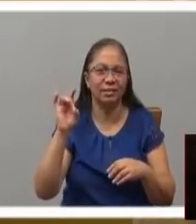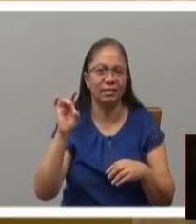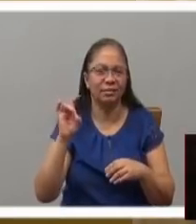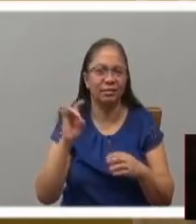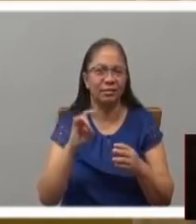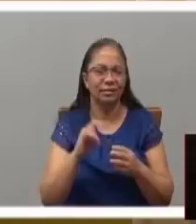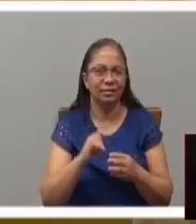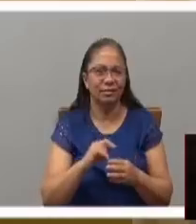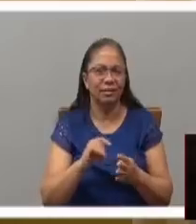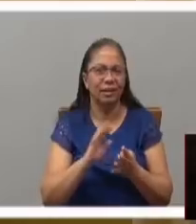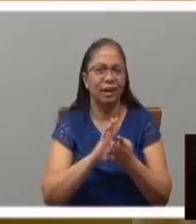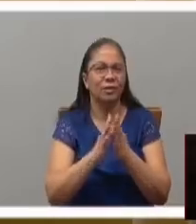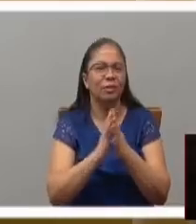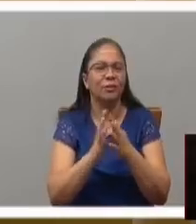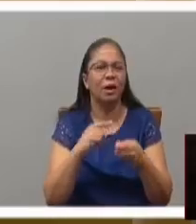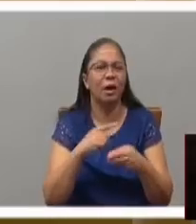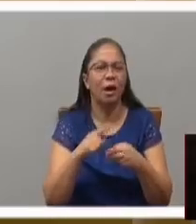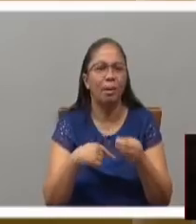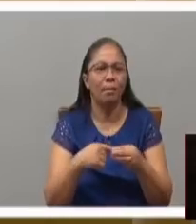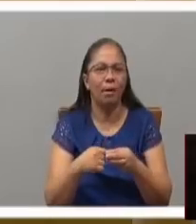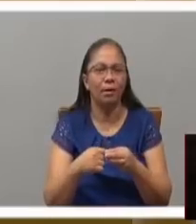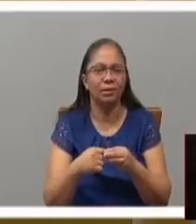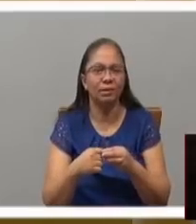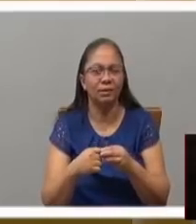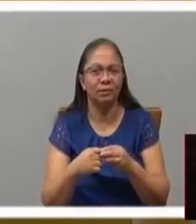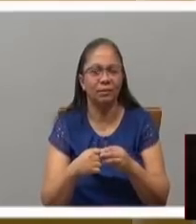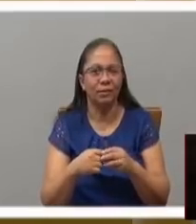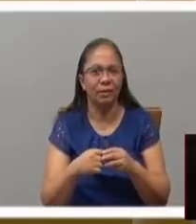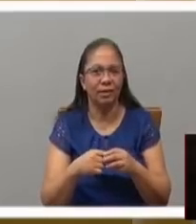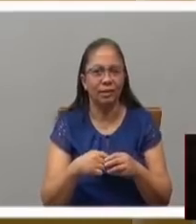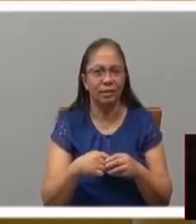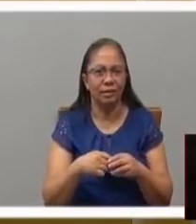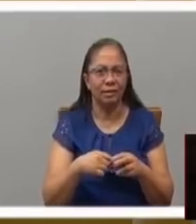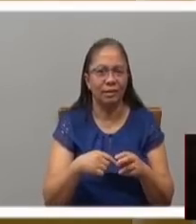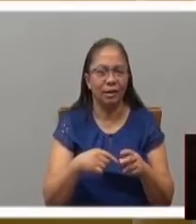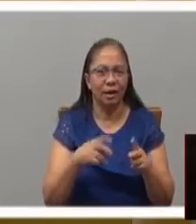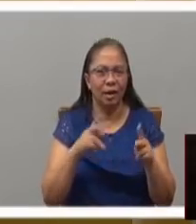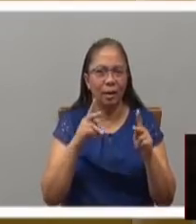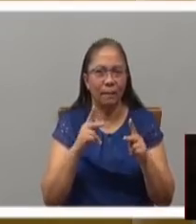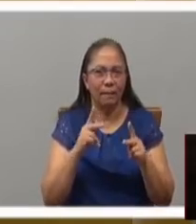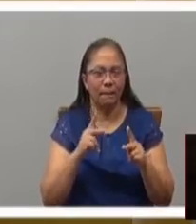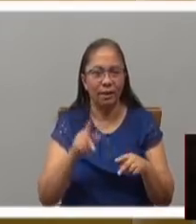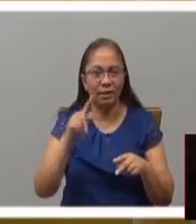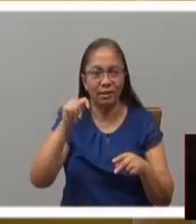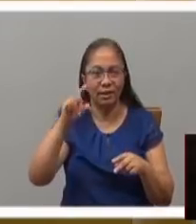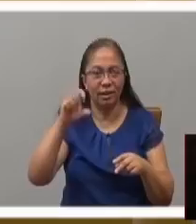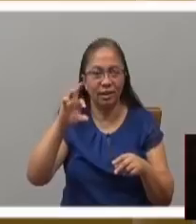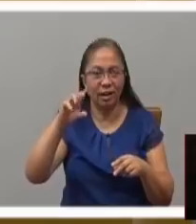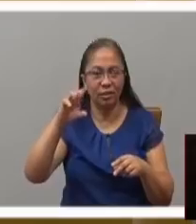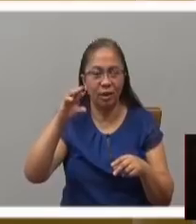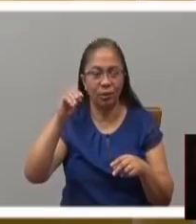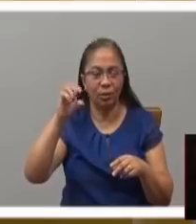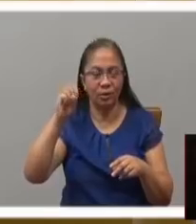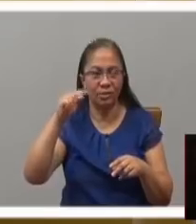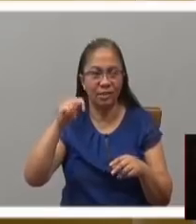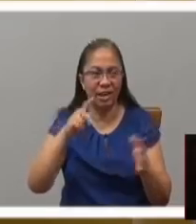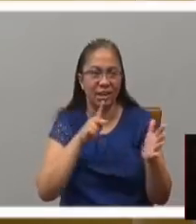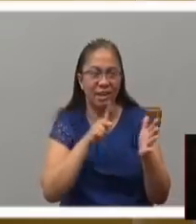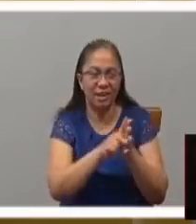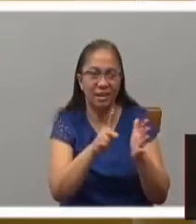The movie narrates the events of a terrorist attack that killed 8 persons in